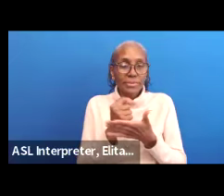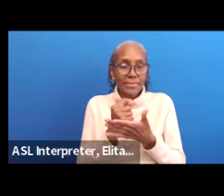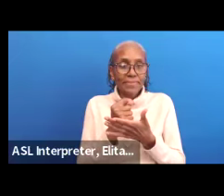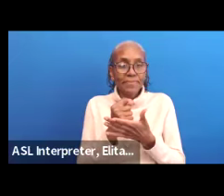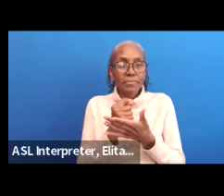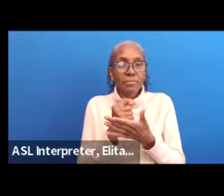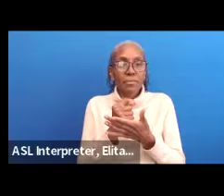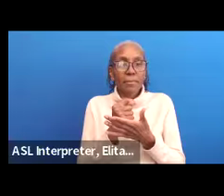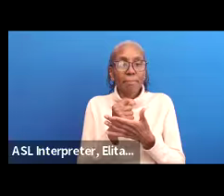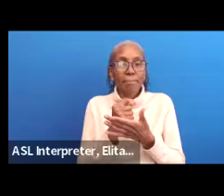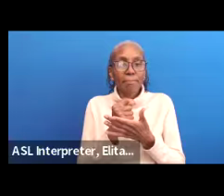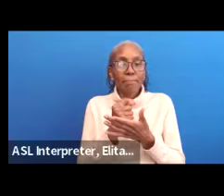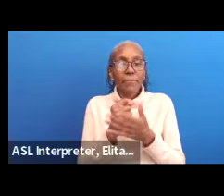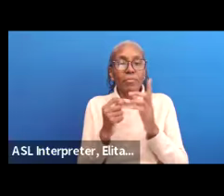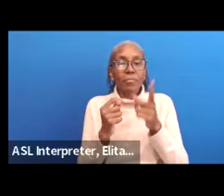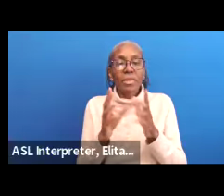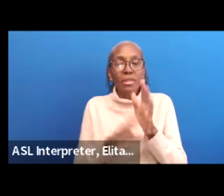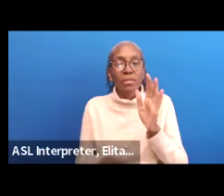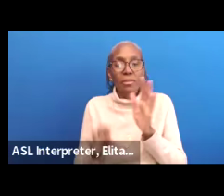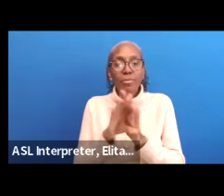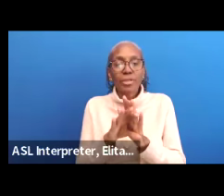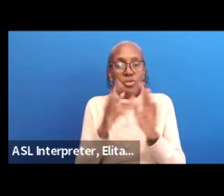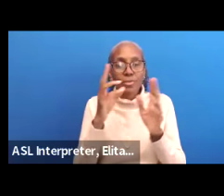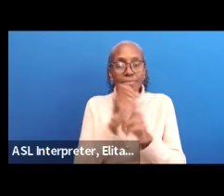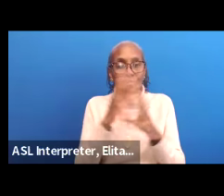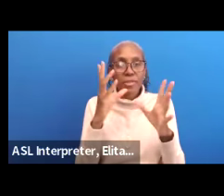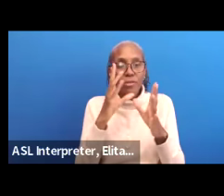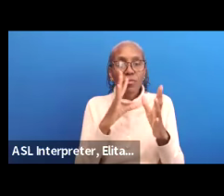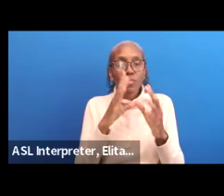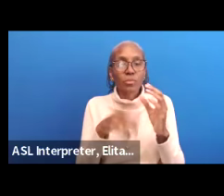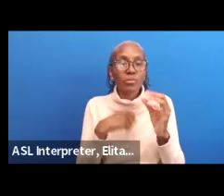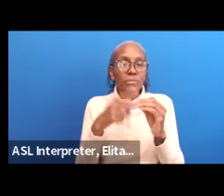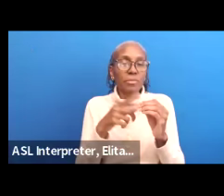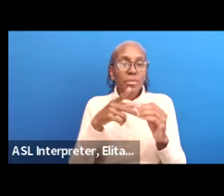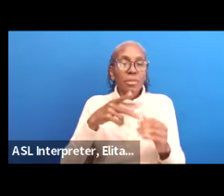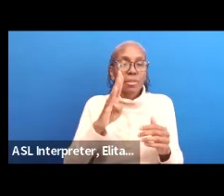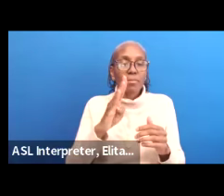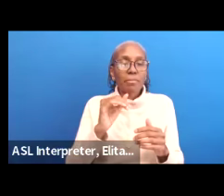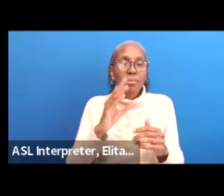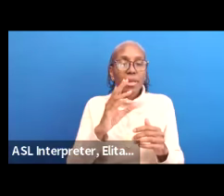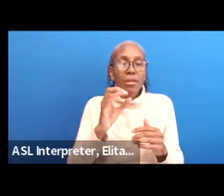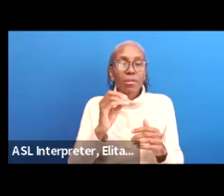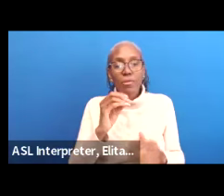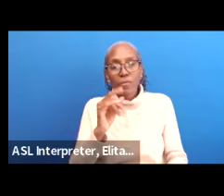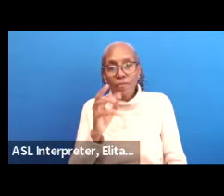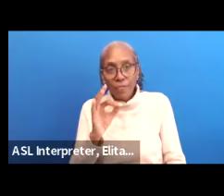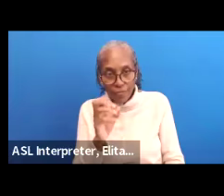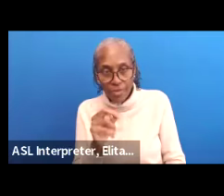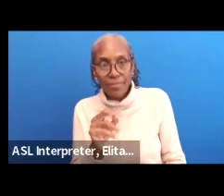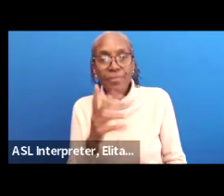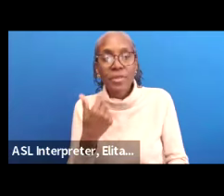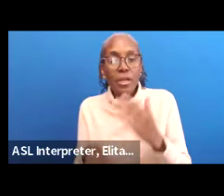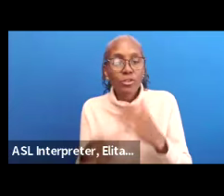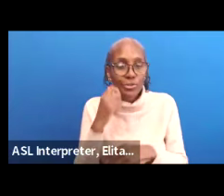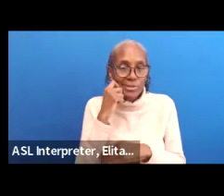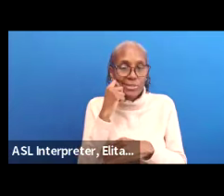And this is an image of a baclofen pump. The pump is put under the skin